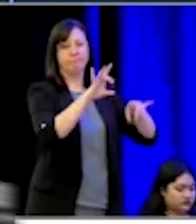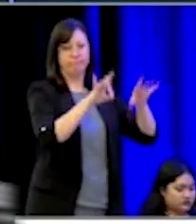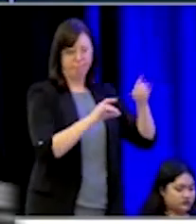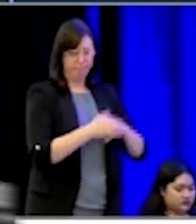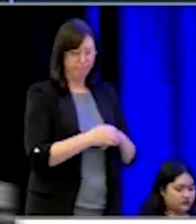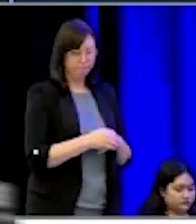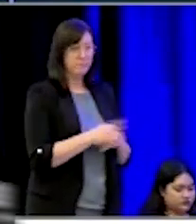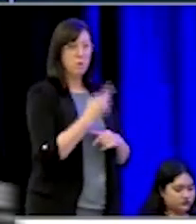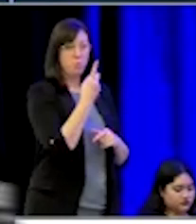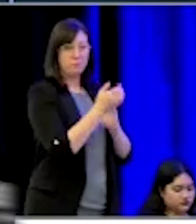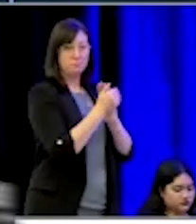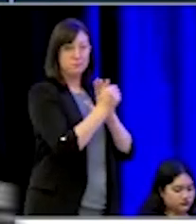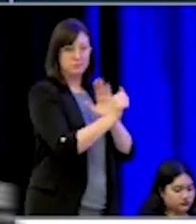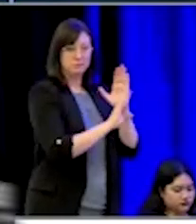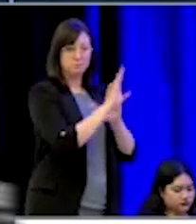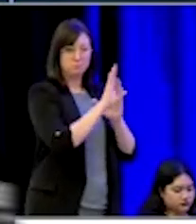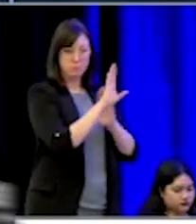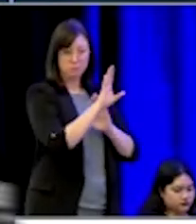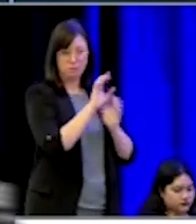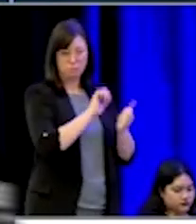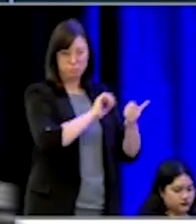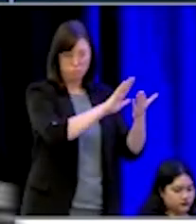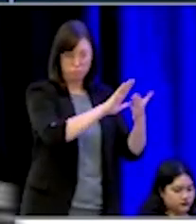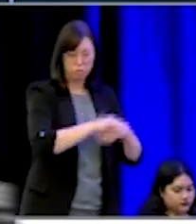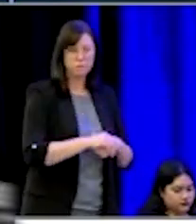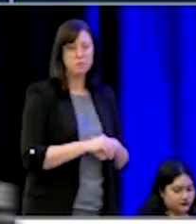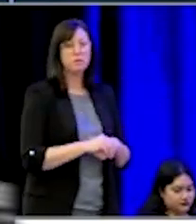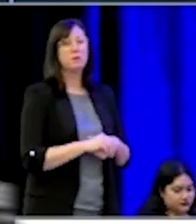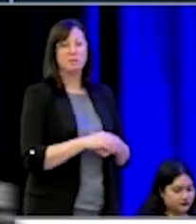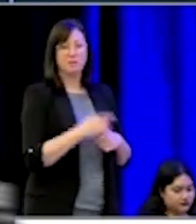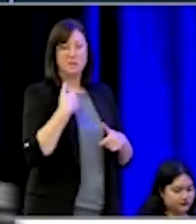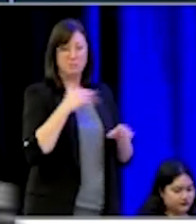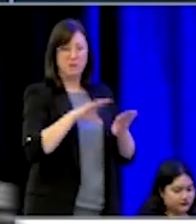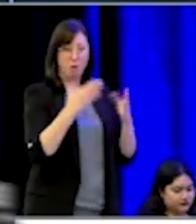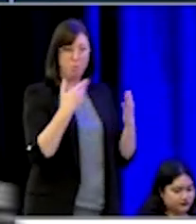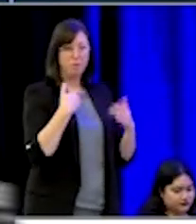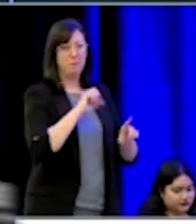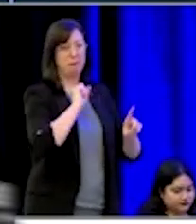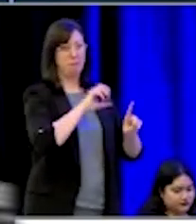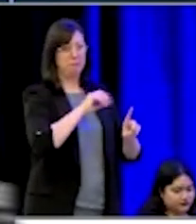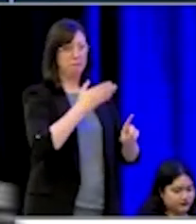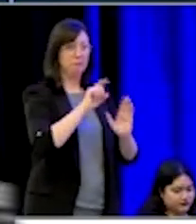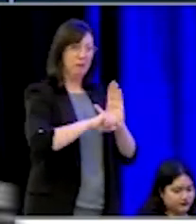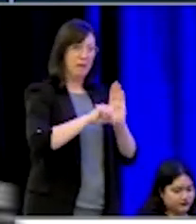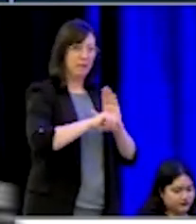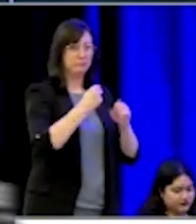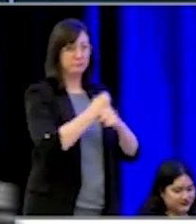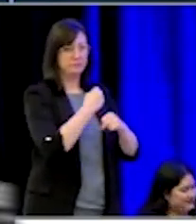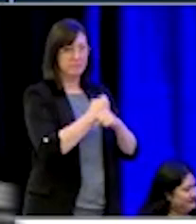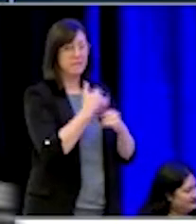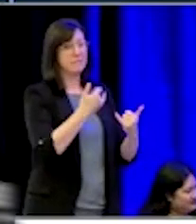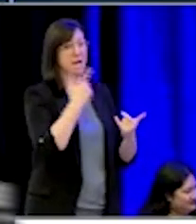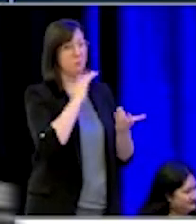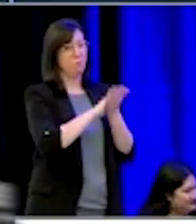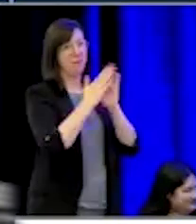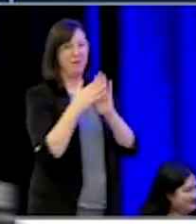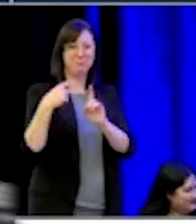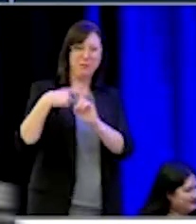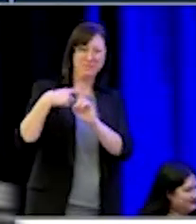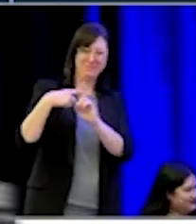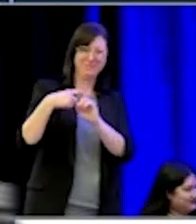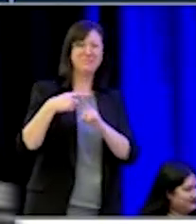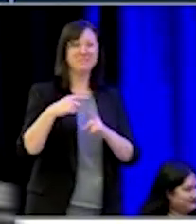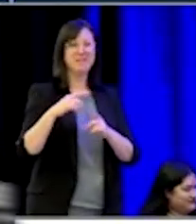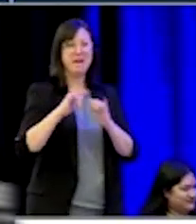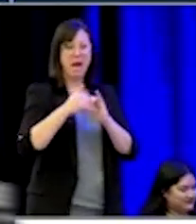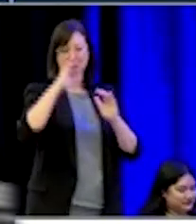our skill building models. So I began this panel with a lot of bad news. Now I can redeem myself here and talk a bit about more